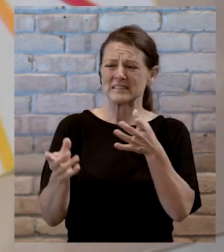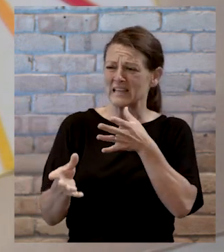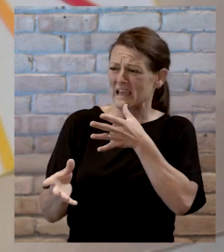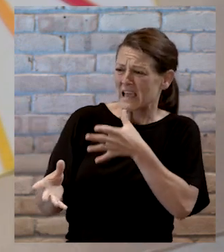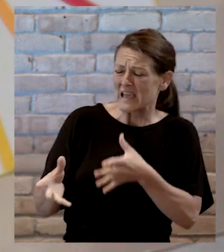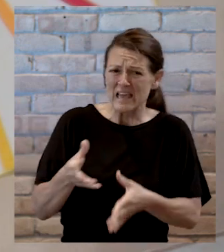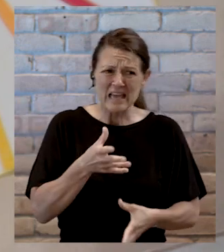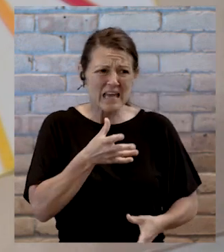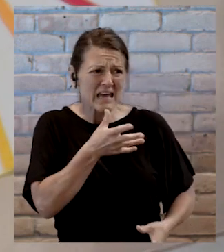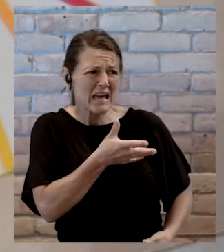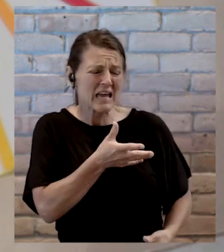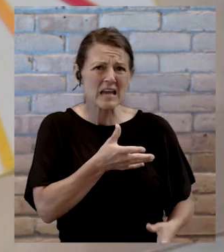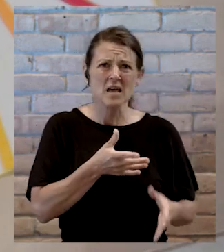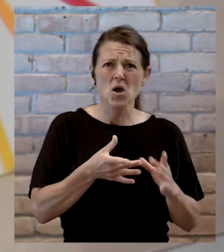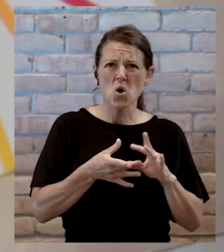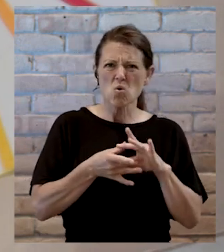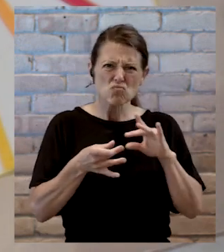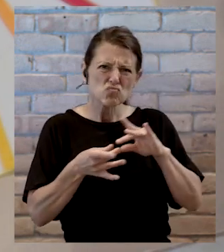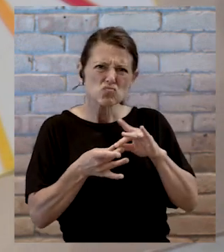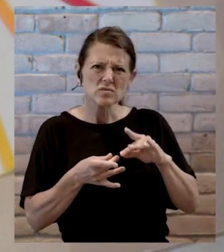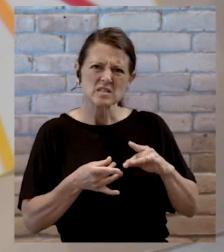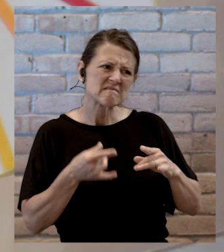Hateful words.